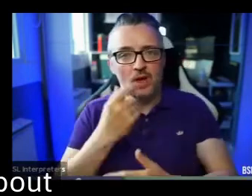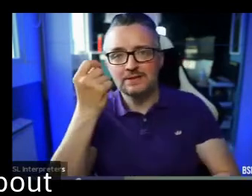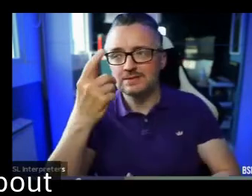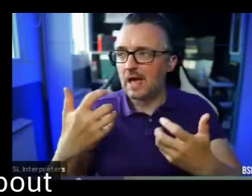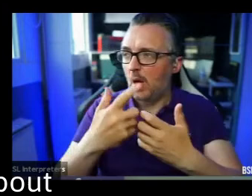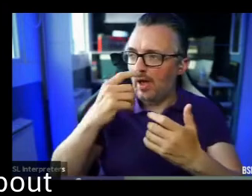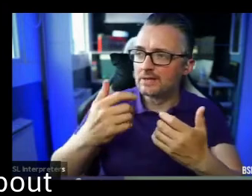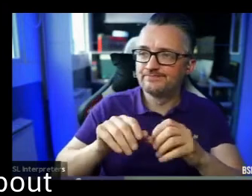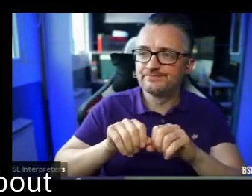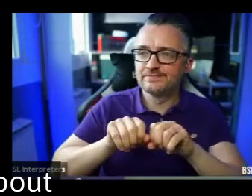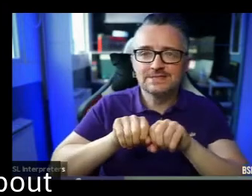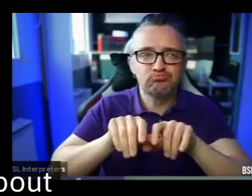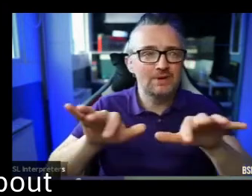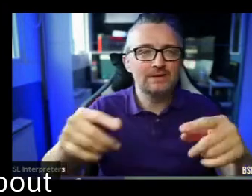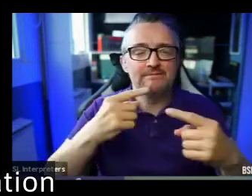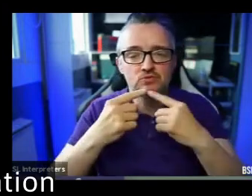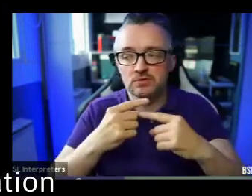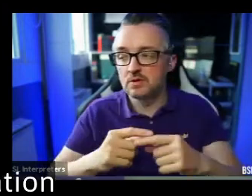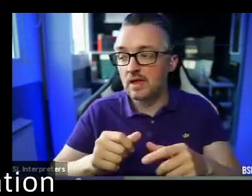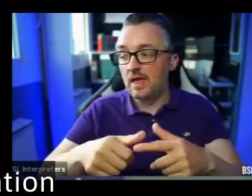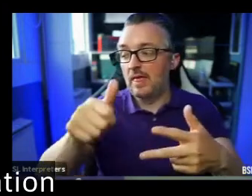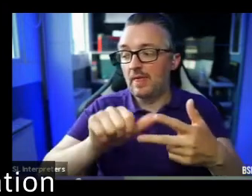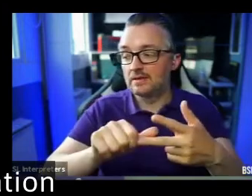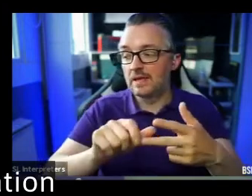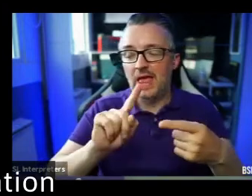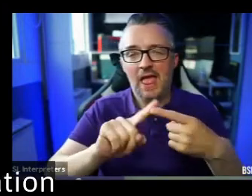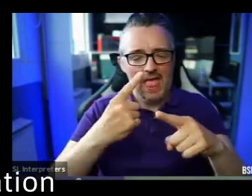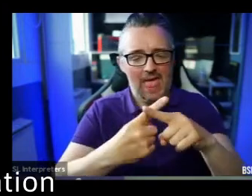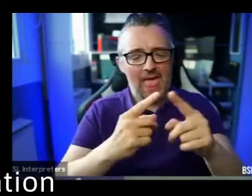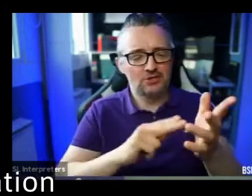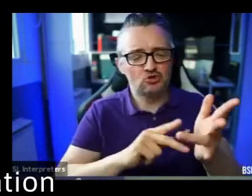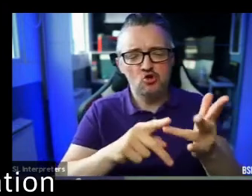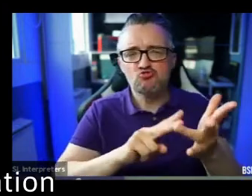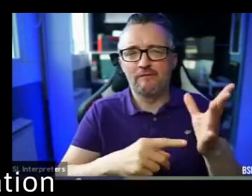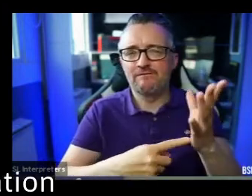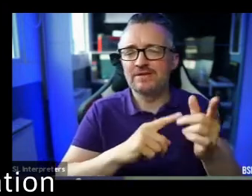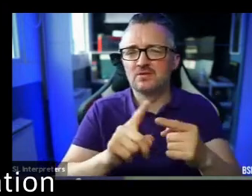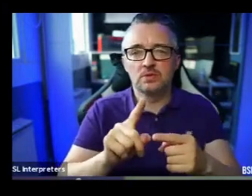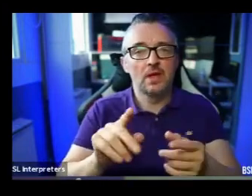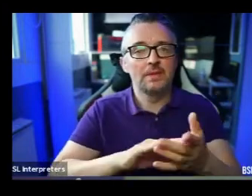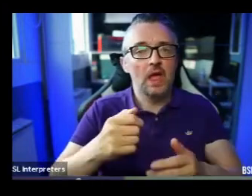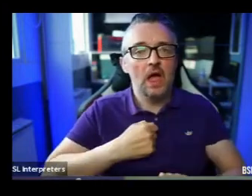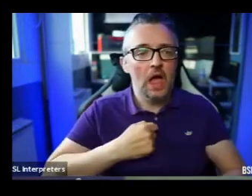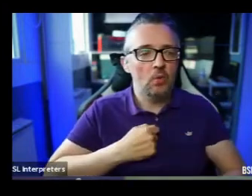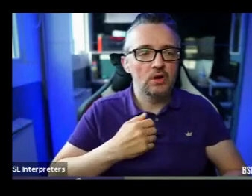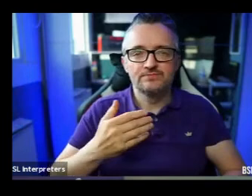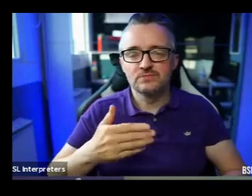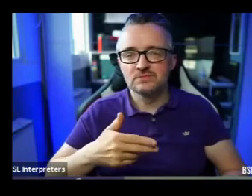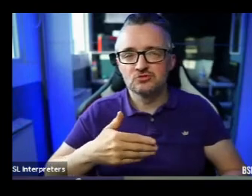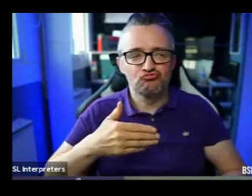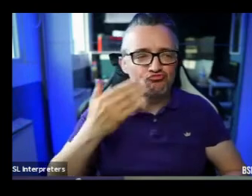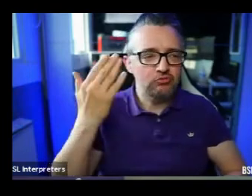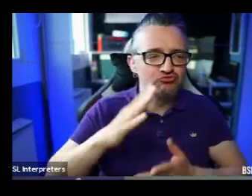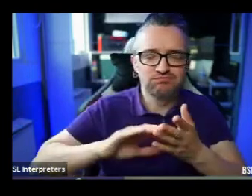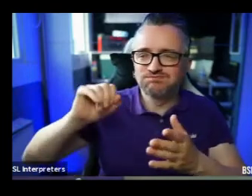to innovate and ways to spread. Then I want to talk about exnovation. And if you haven't heard that word, it's getting rid of all the junk in